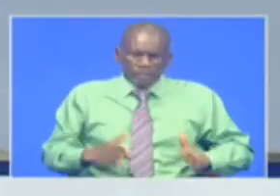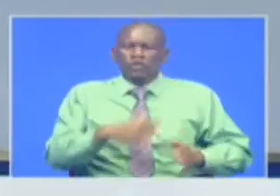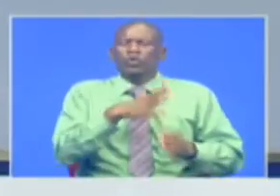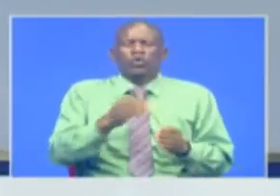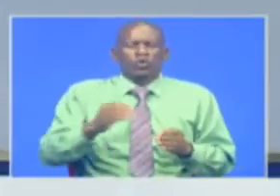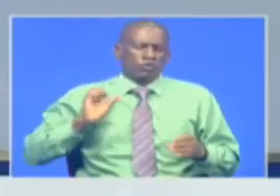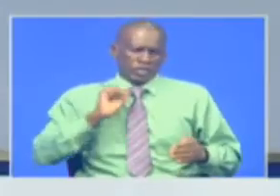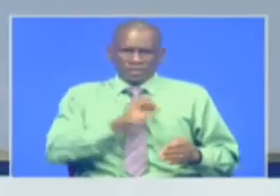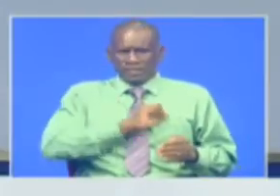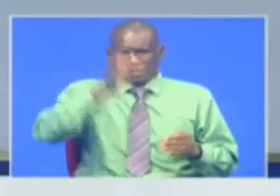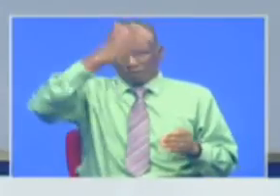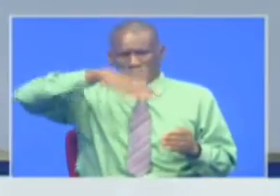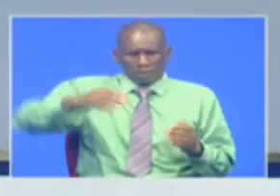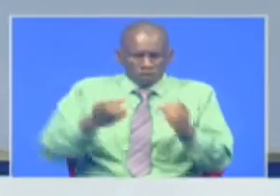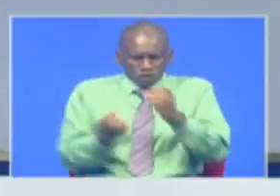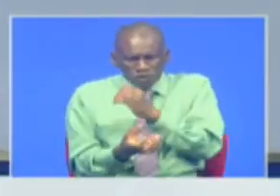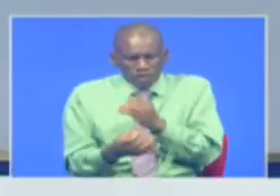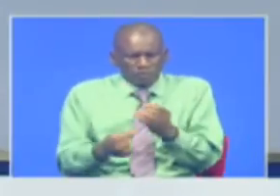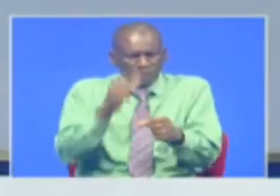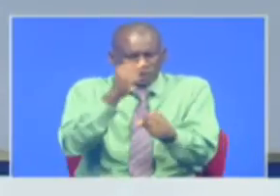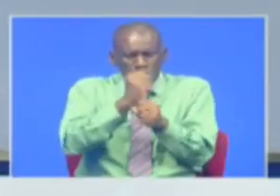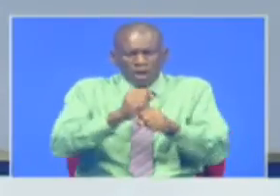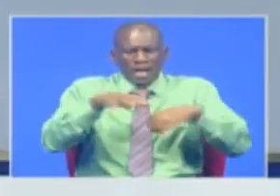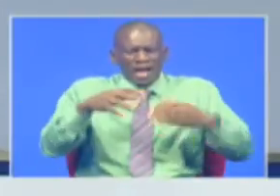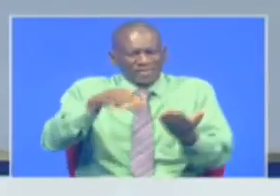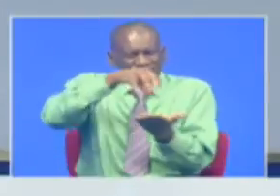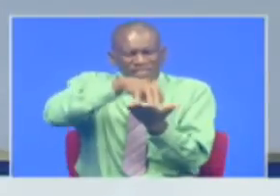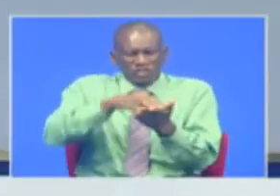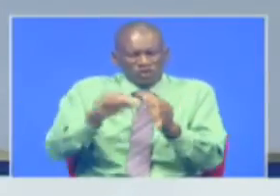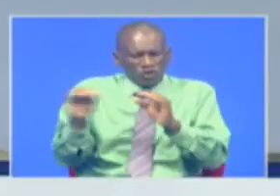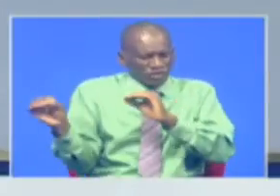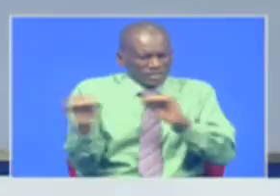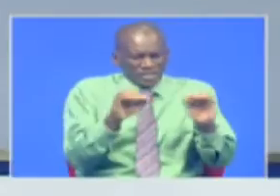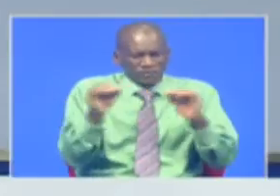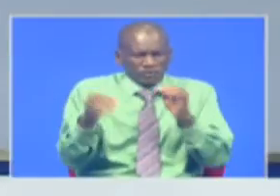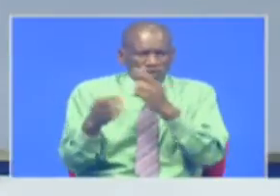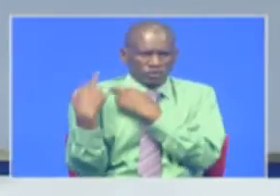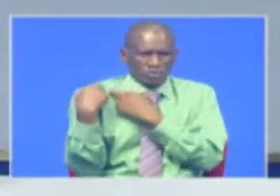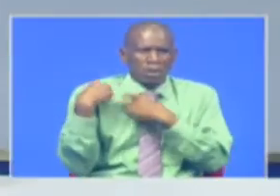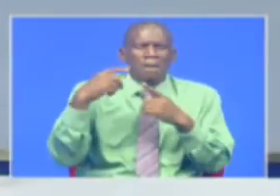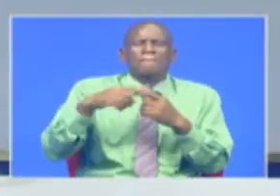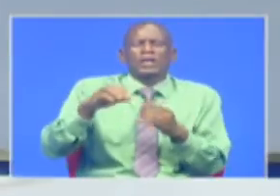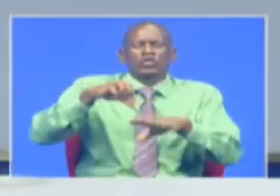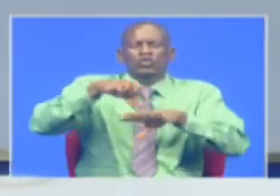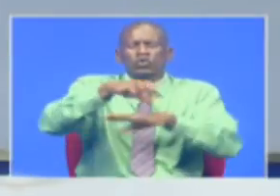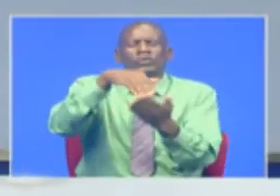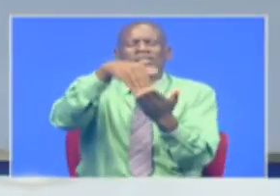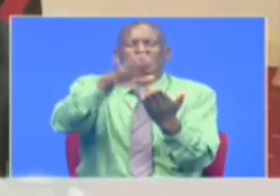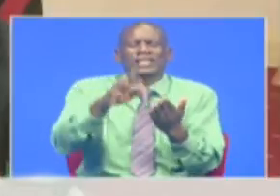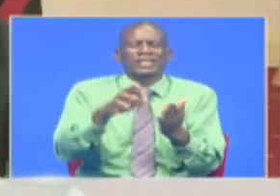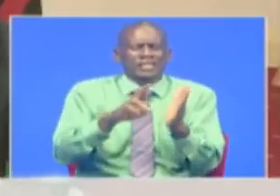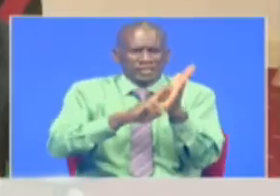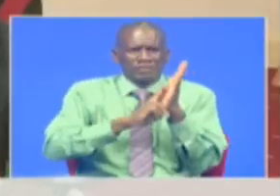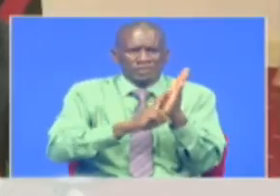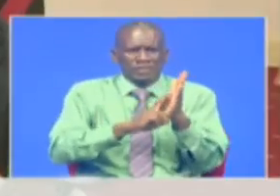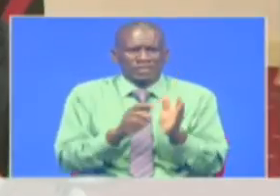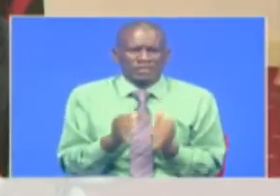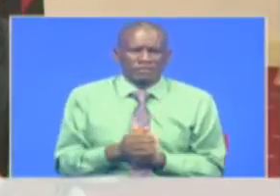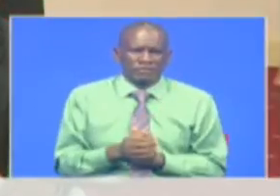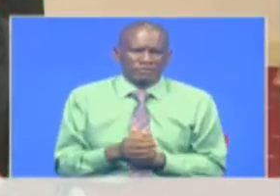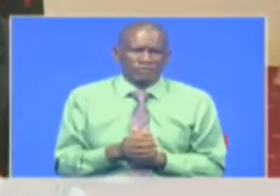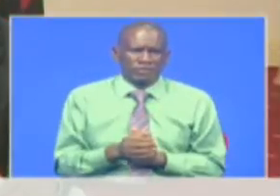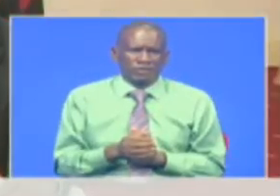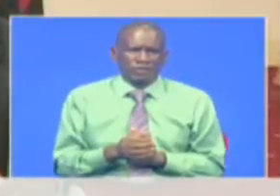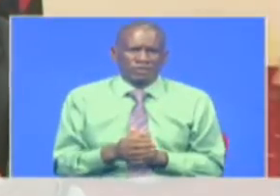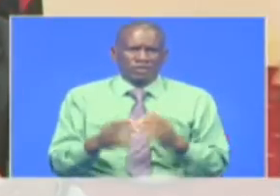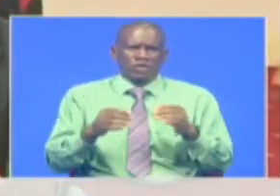the workings and the status of the transfer, but sent a representative. Leila Mohammed has more. It